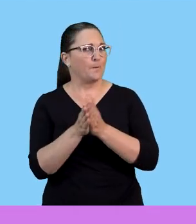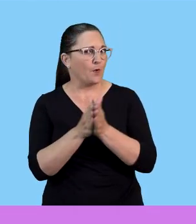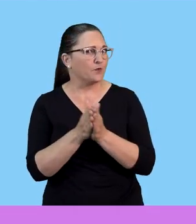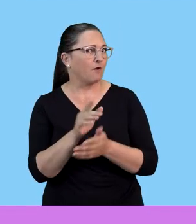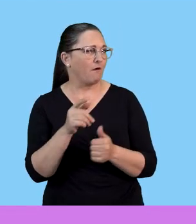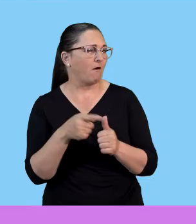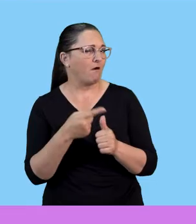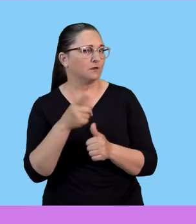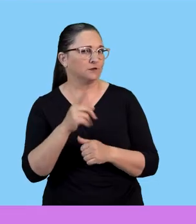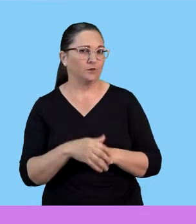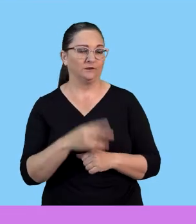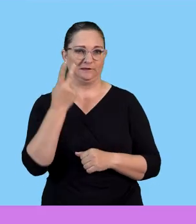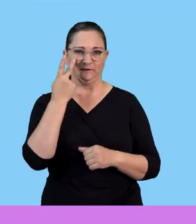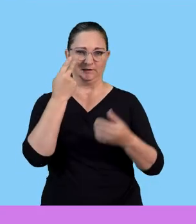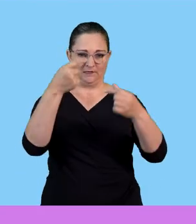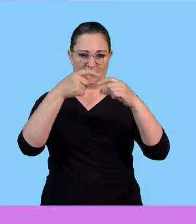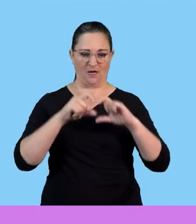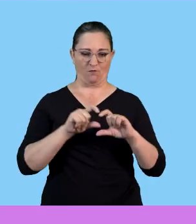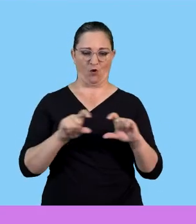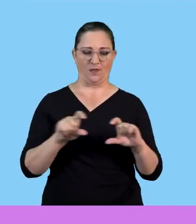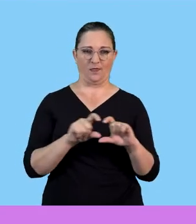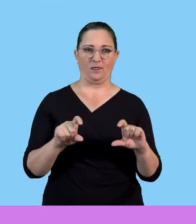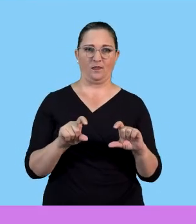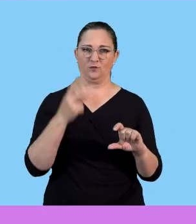answer. Let's go and look at the